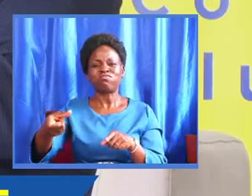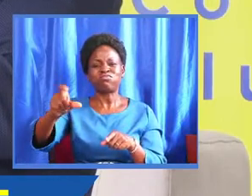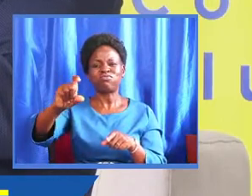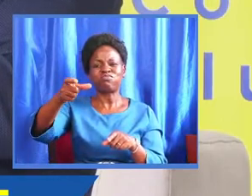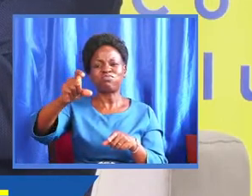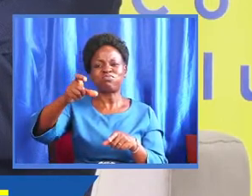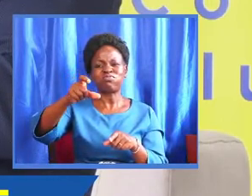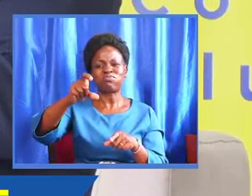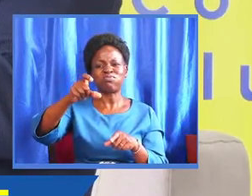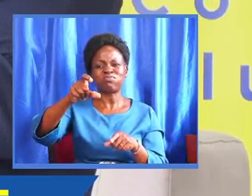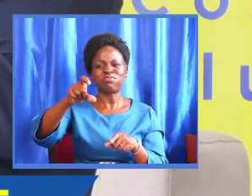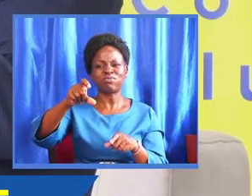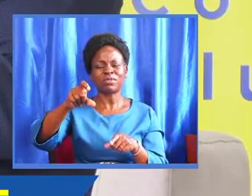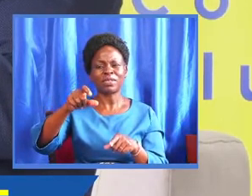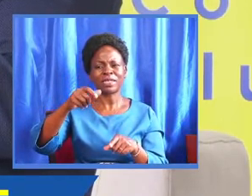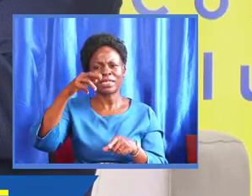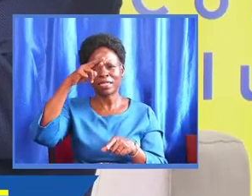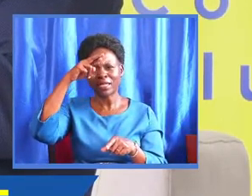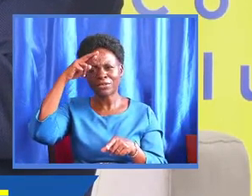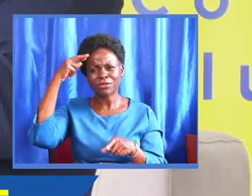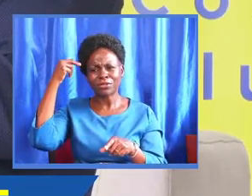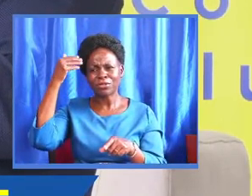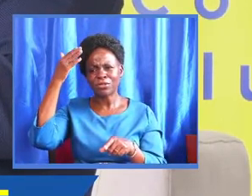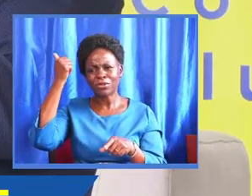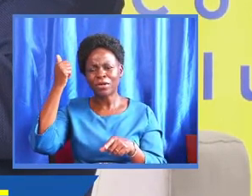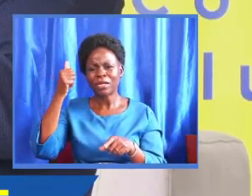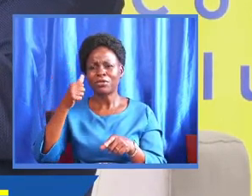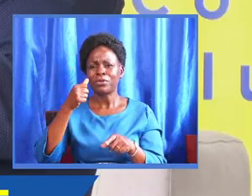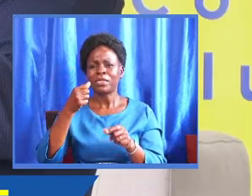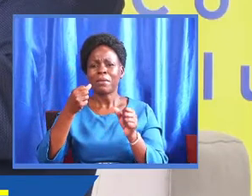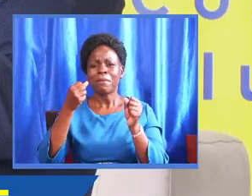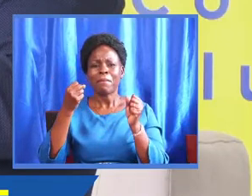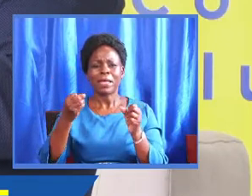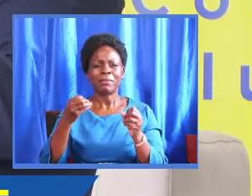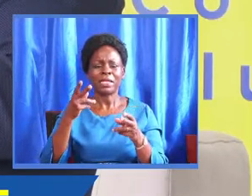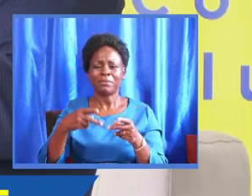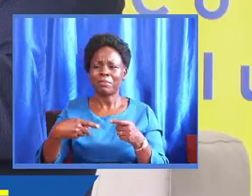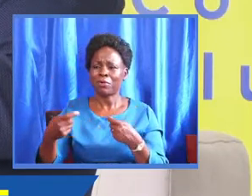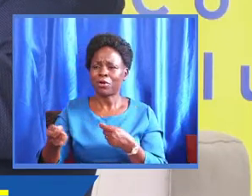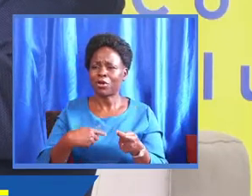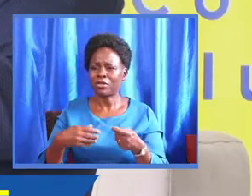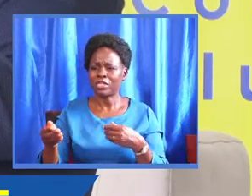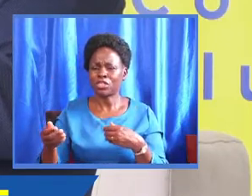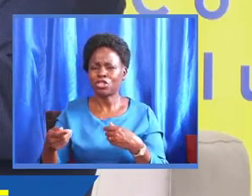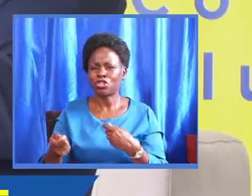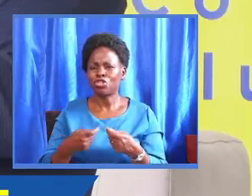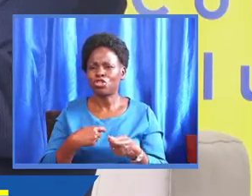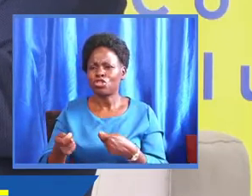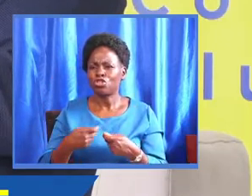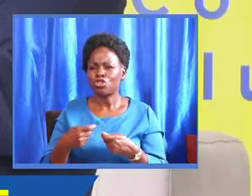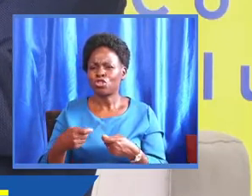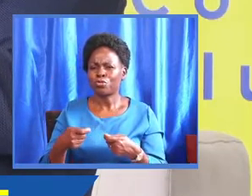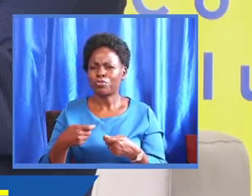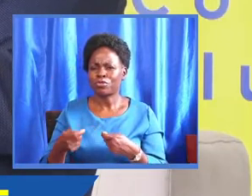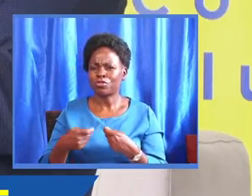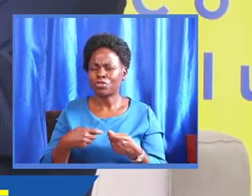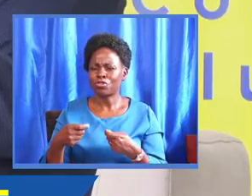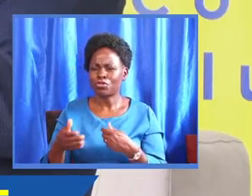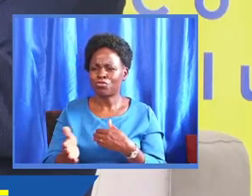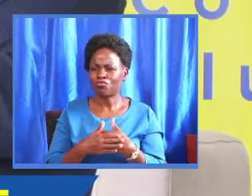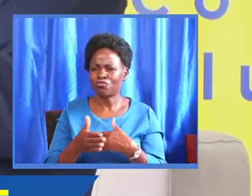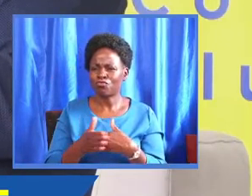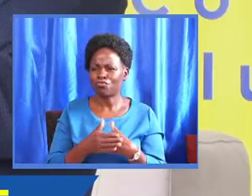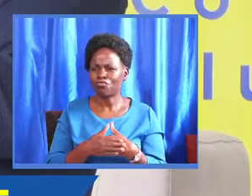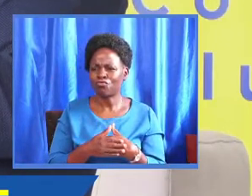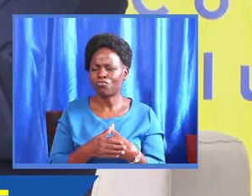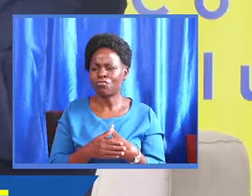That's a question. Is this the reason why we see big retail shops closing shops a lot often now? Okay, you understand